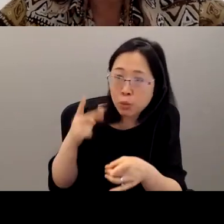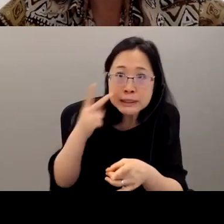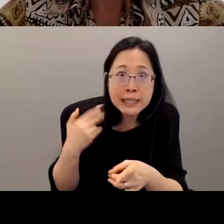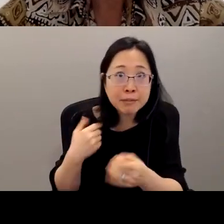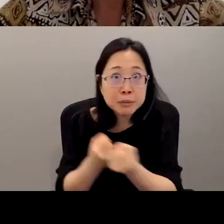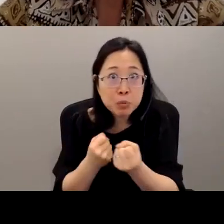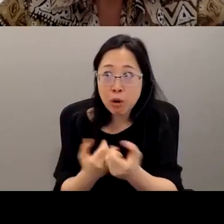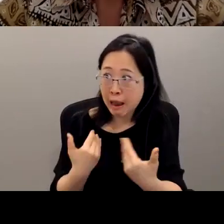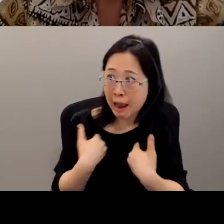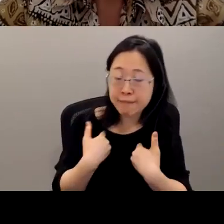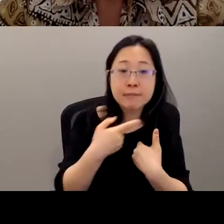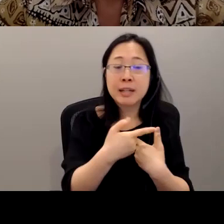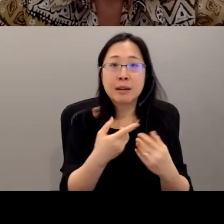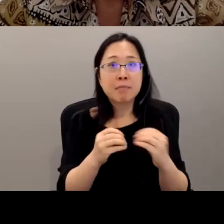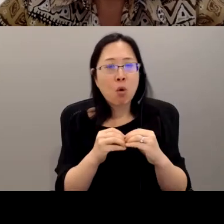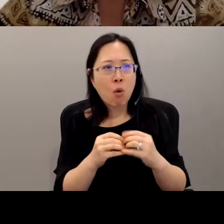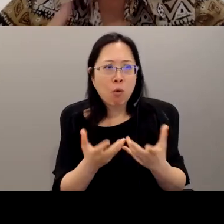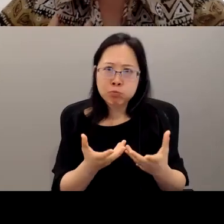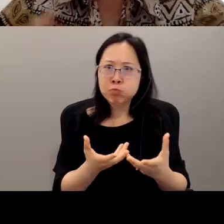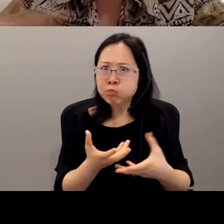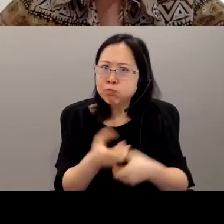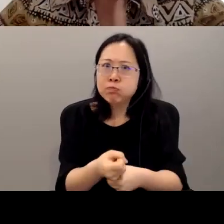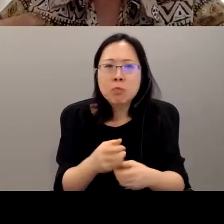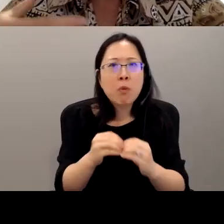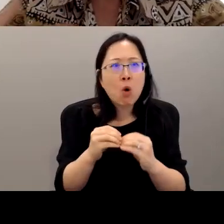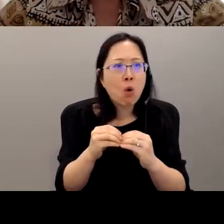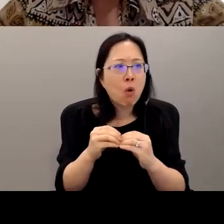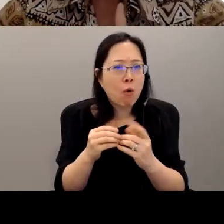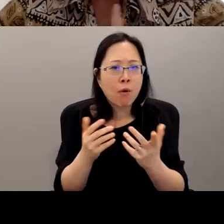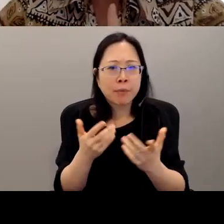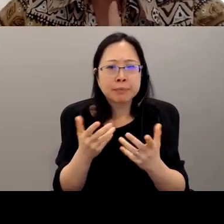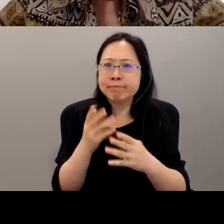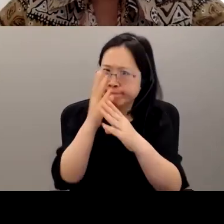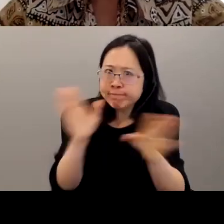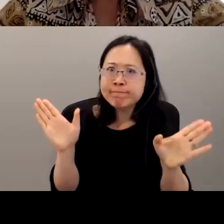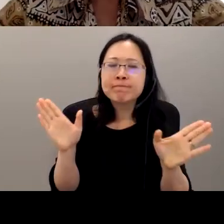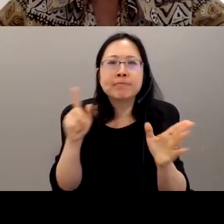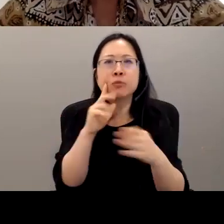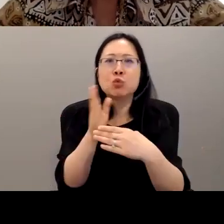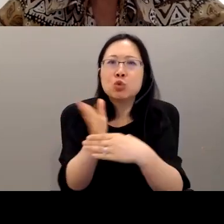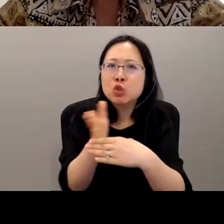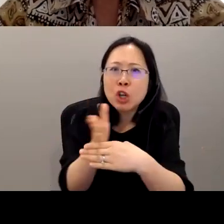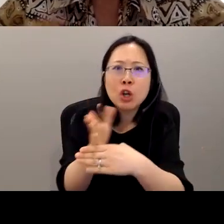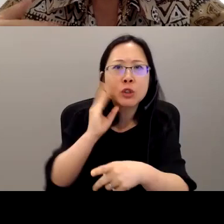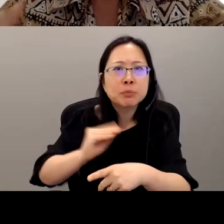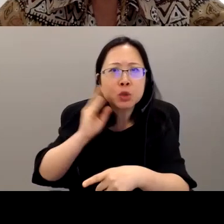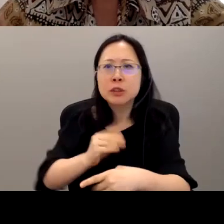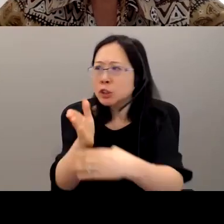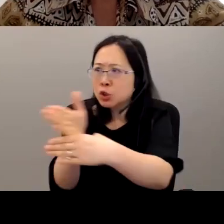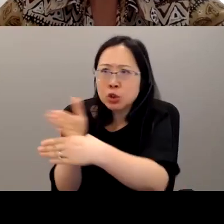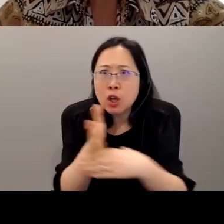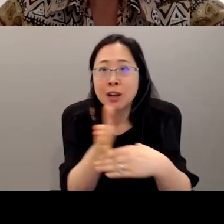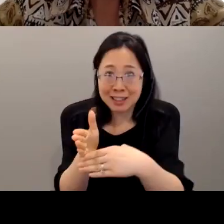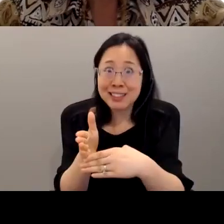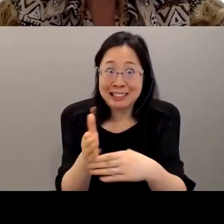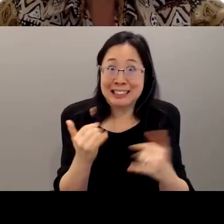and they're feeling more open to sharing their stories with others, they can now